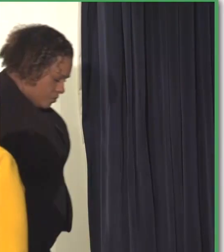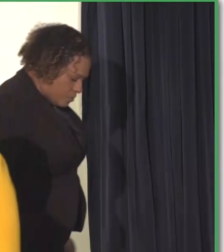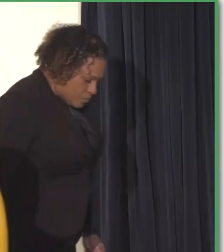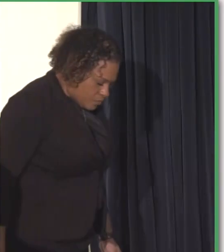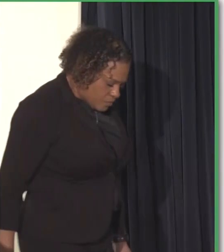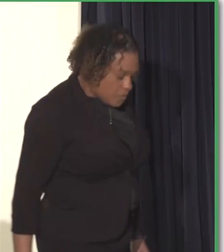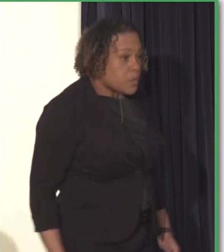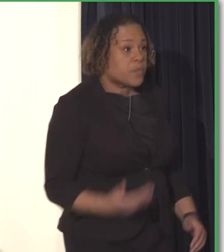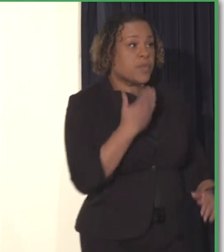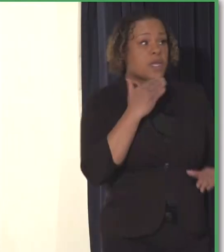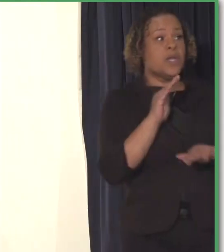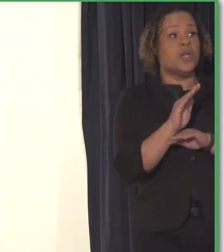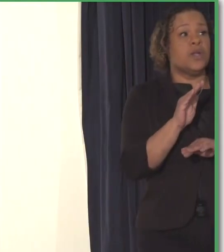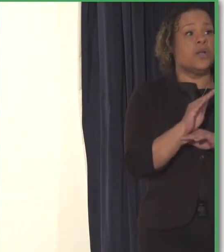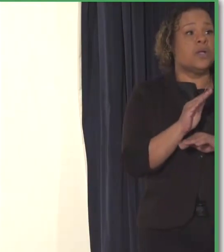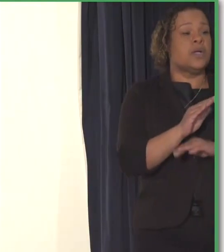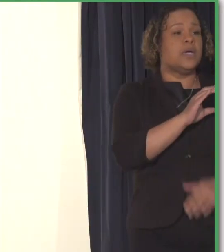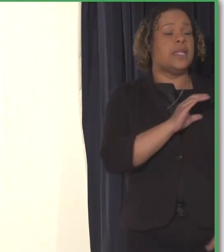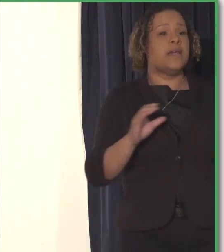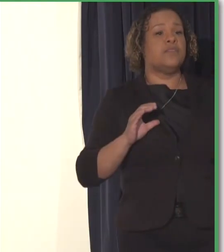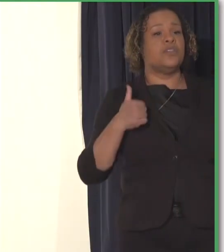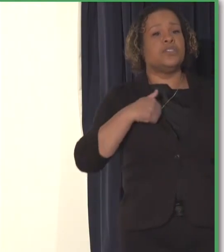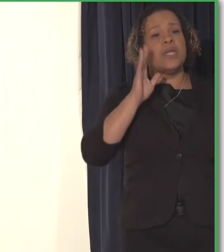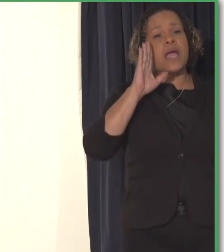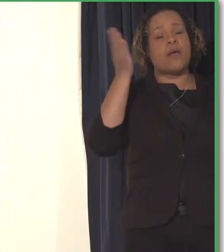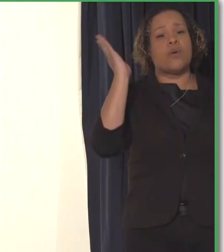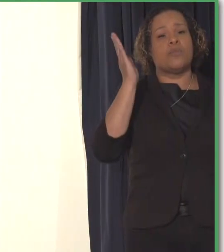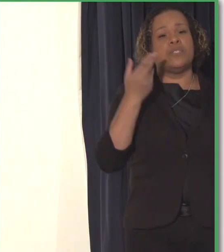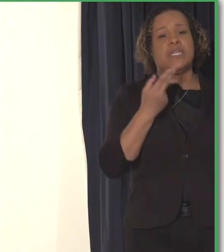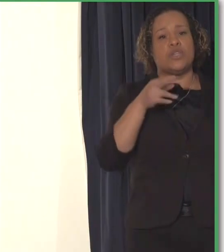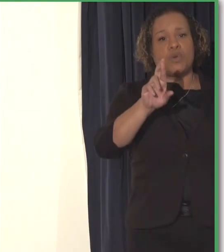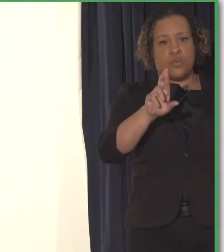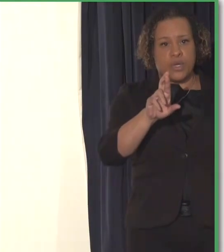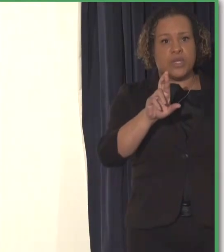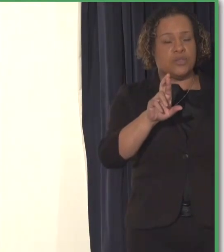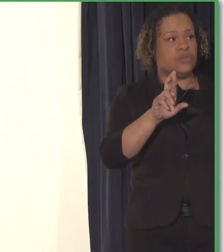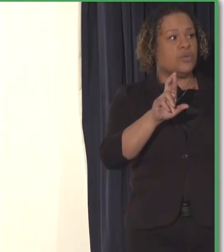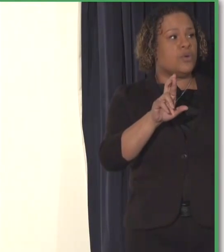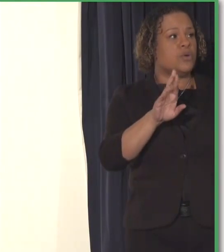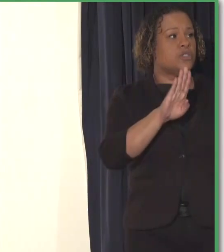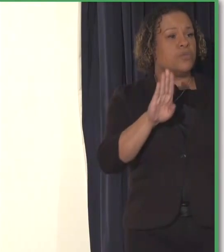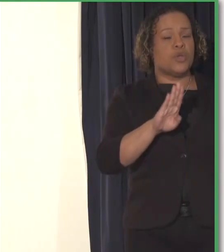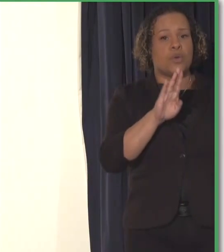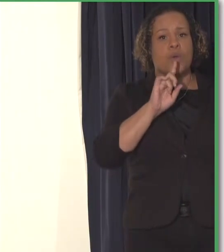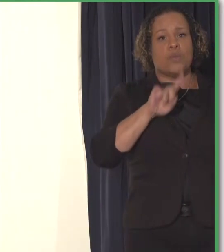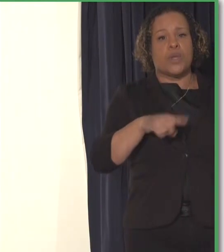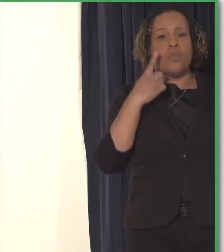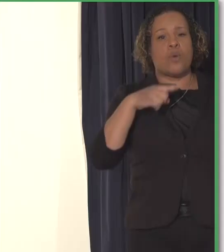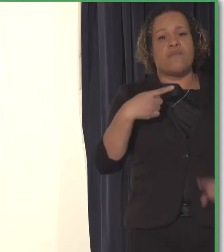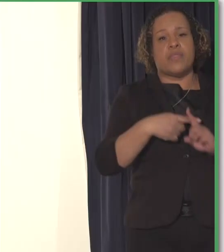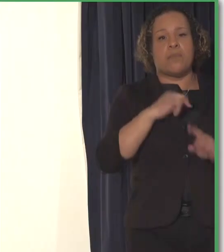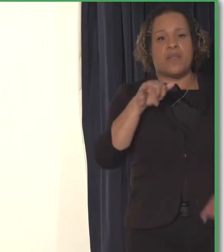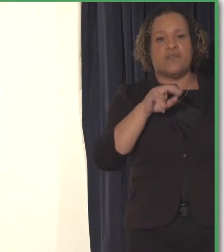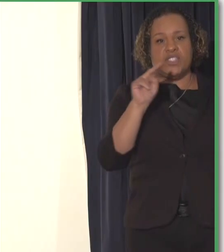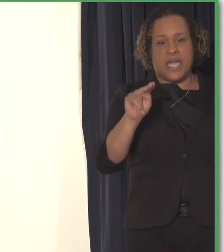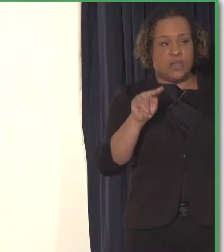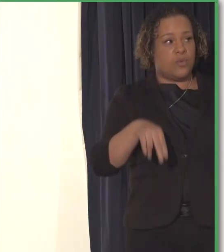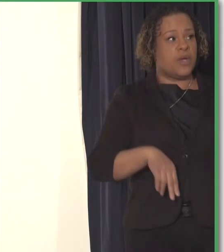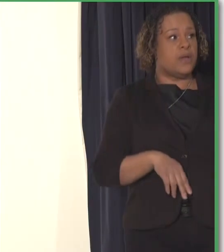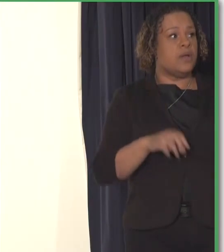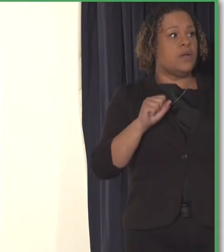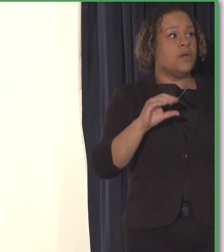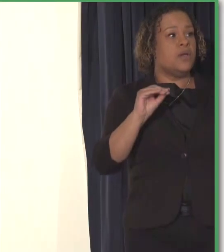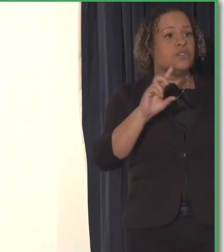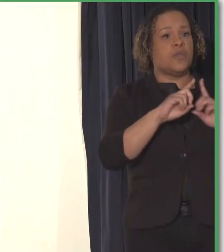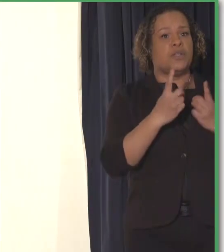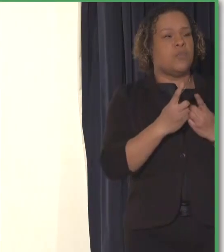Good afternoon. Through the chair, I'll be presenting the Human Resource Bureau report for the month of January. So the